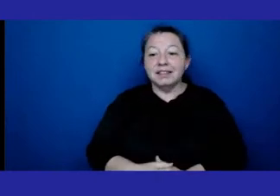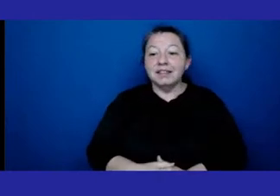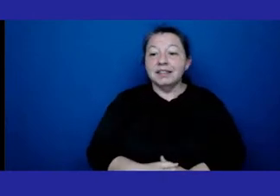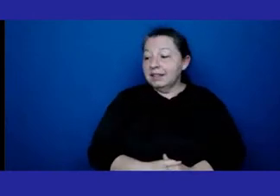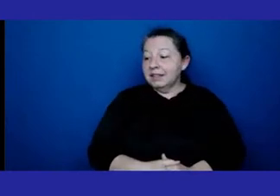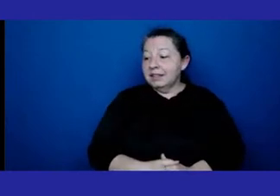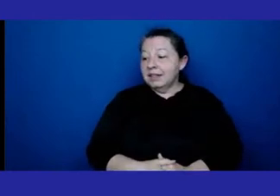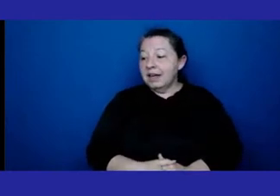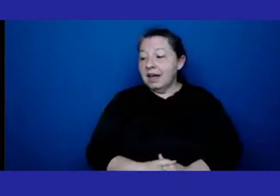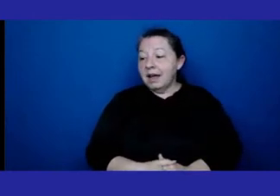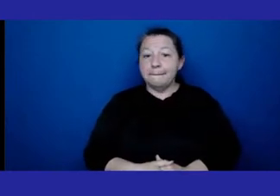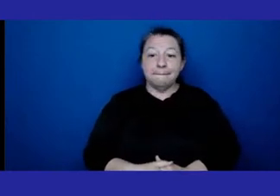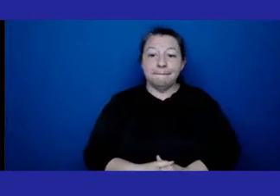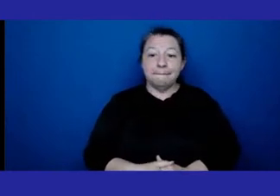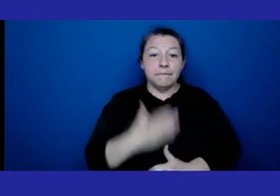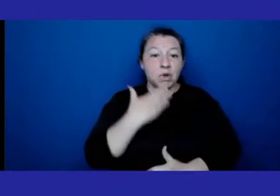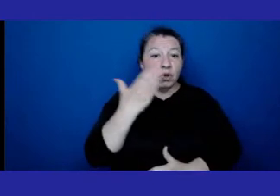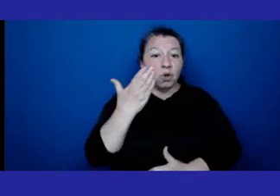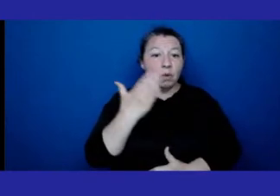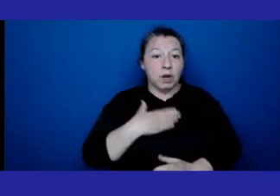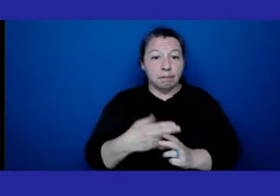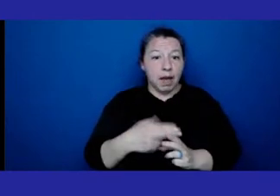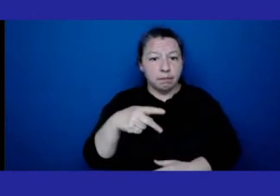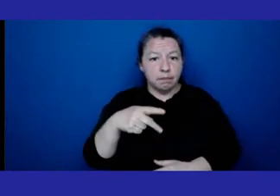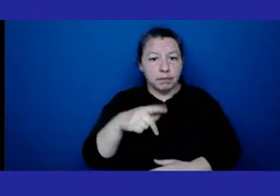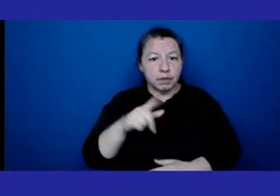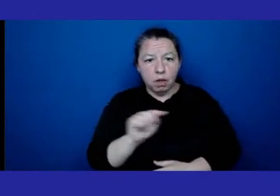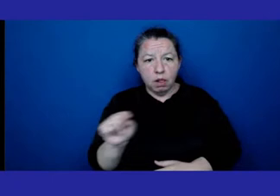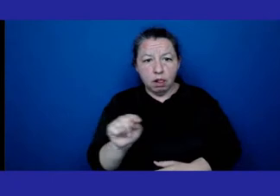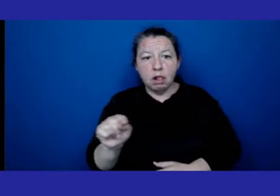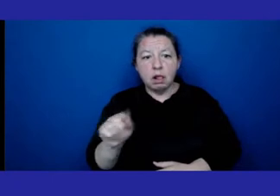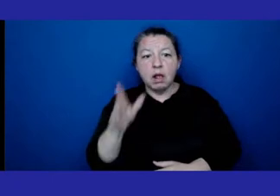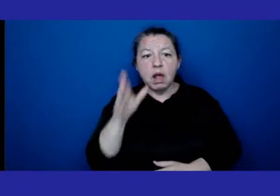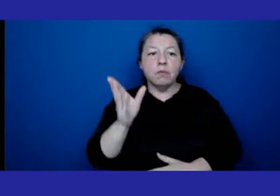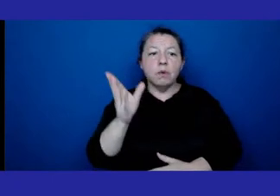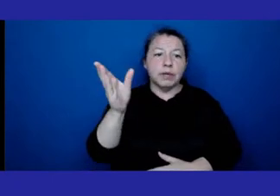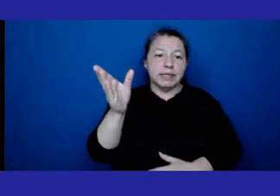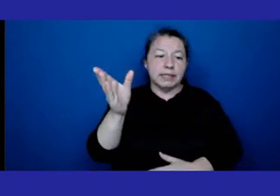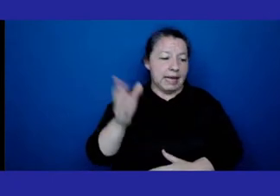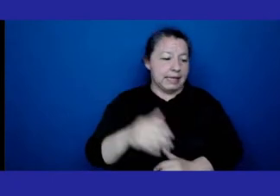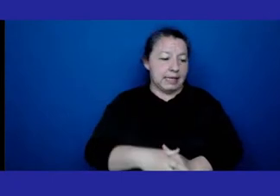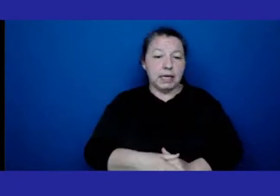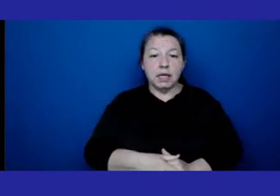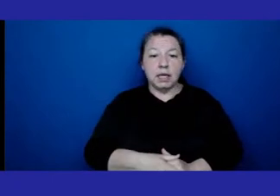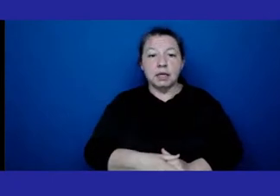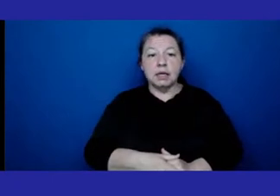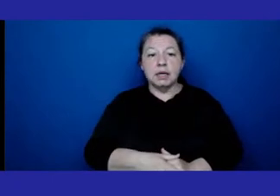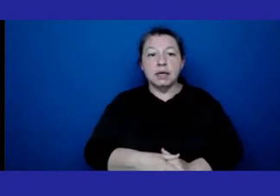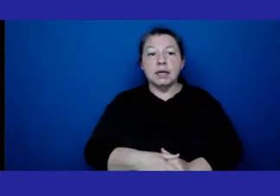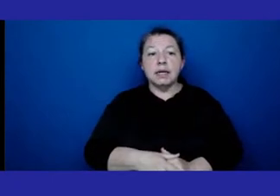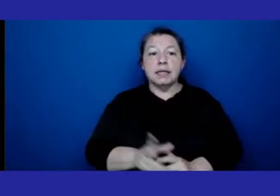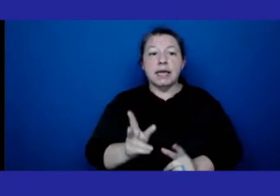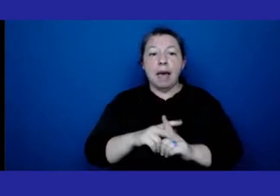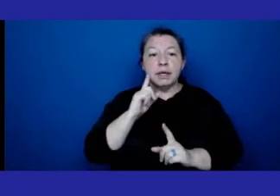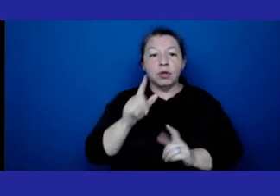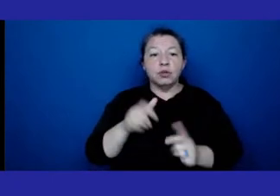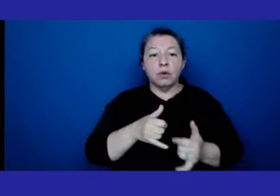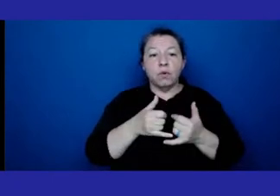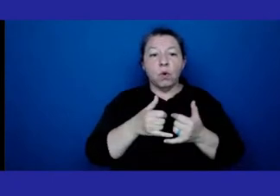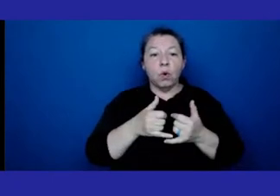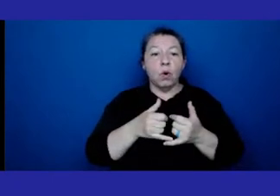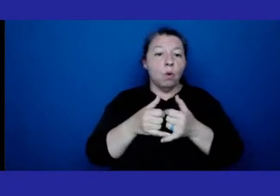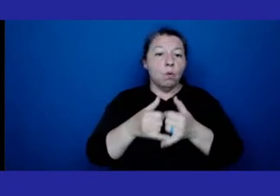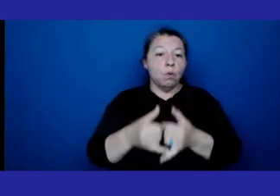Let's see. Good morning. My name is Paul Albertson. I'm going to be presenting the application to award a contract for our laundry and